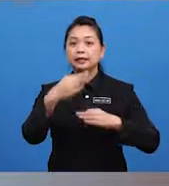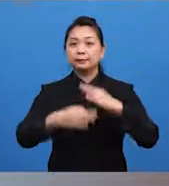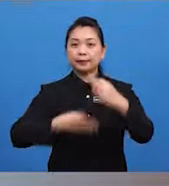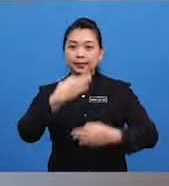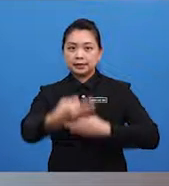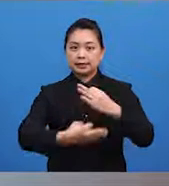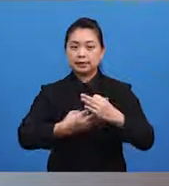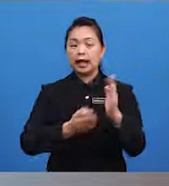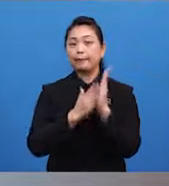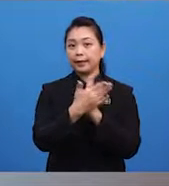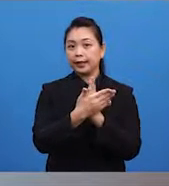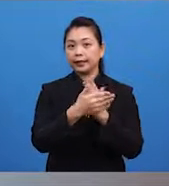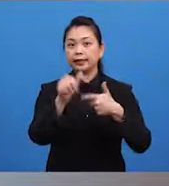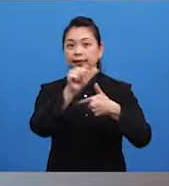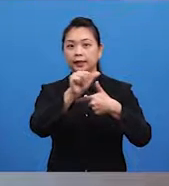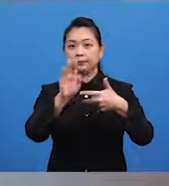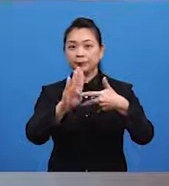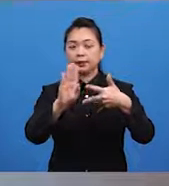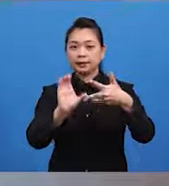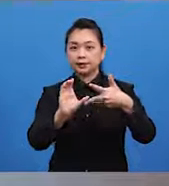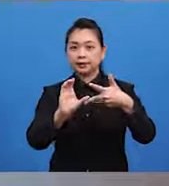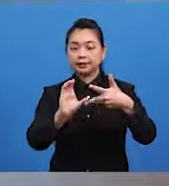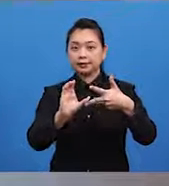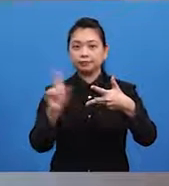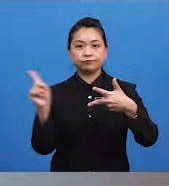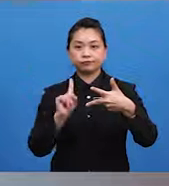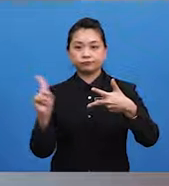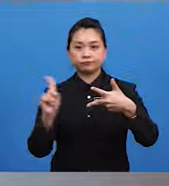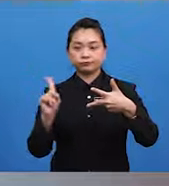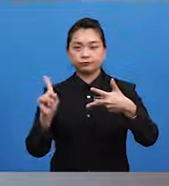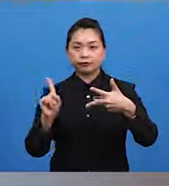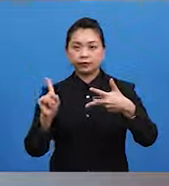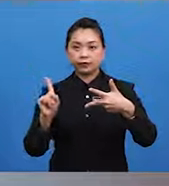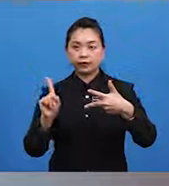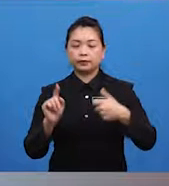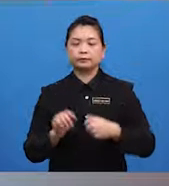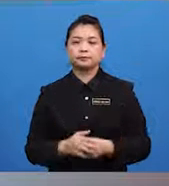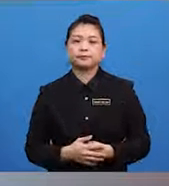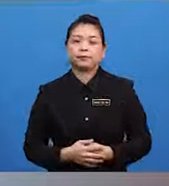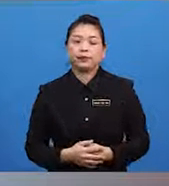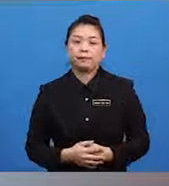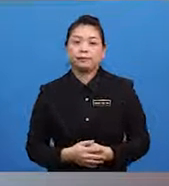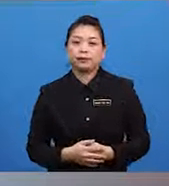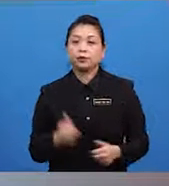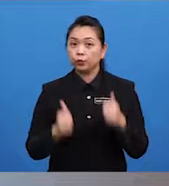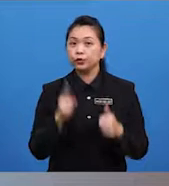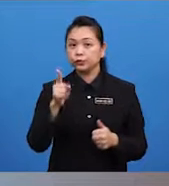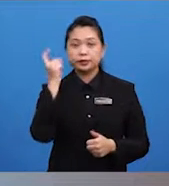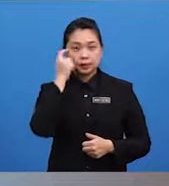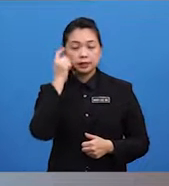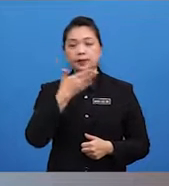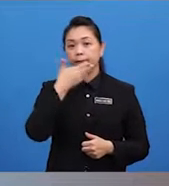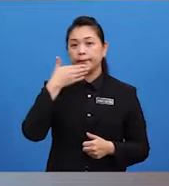B. Spoil, and C. Taint. Which do you think is the best